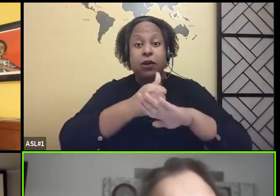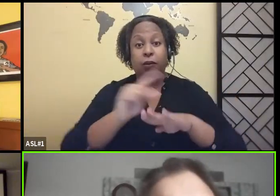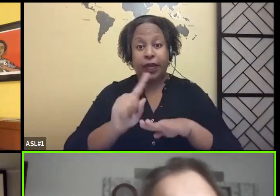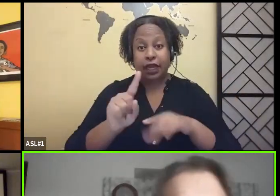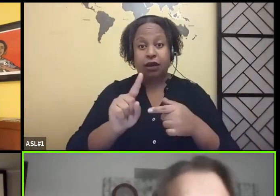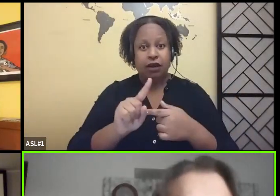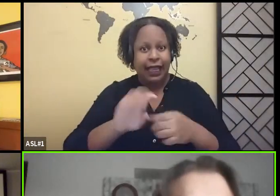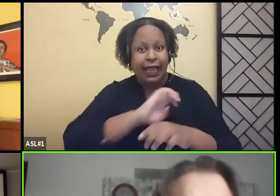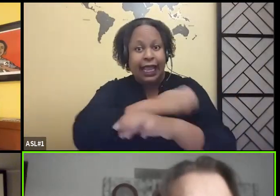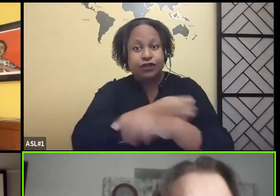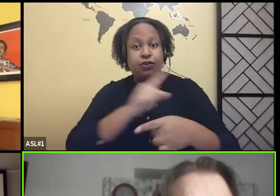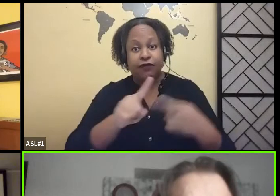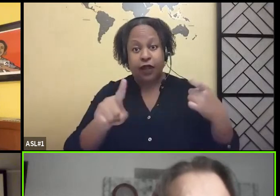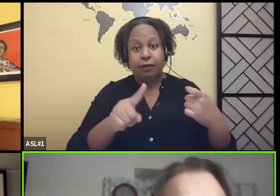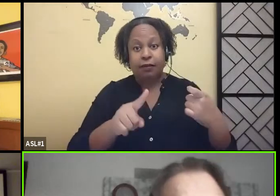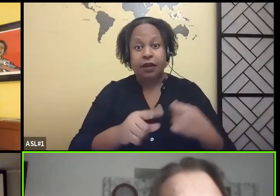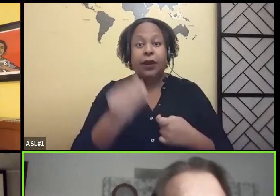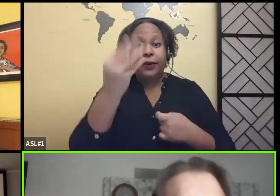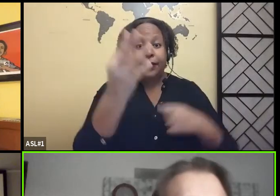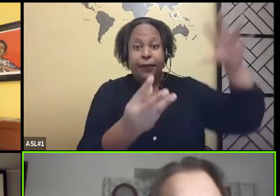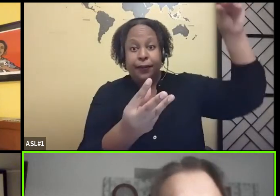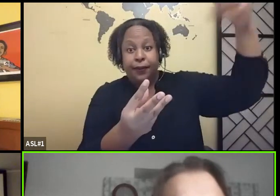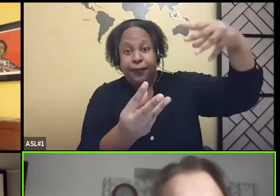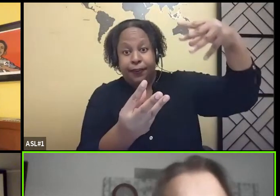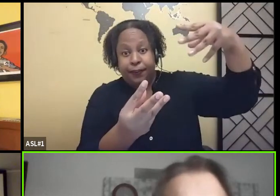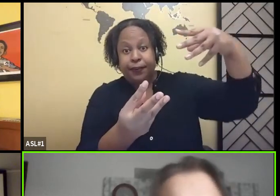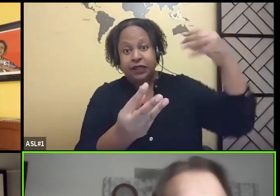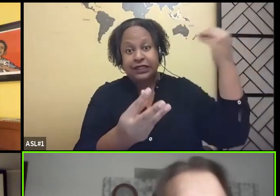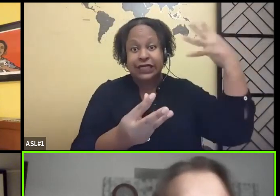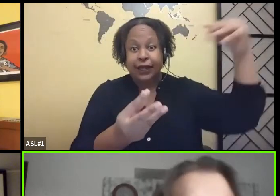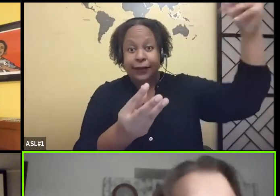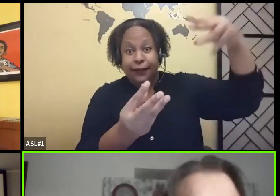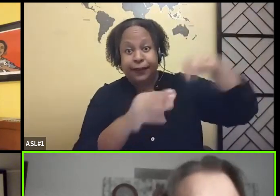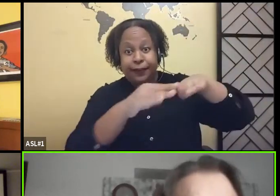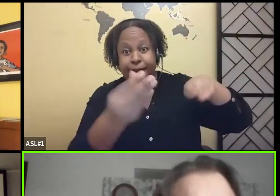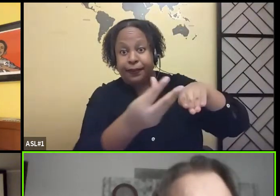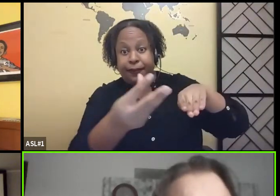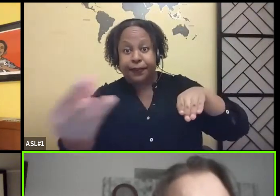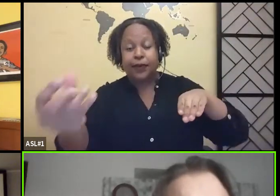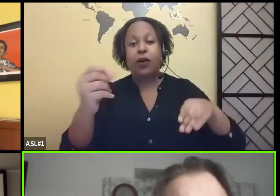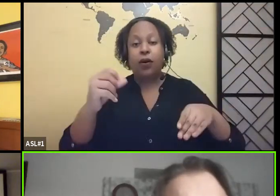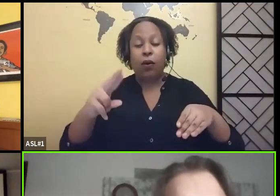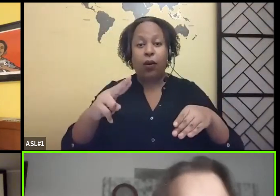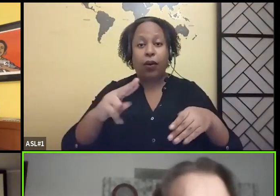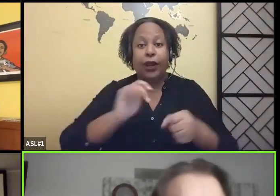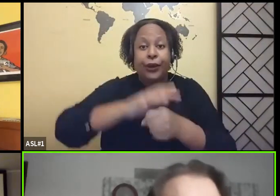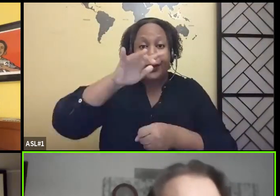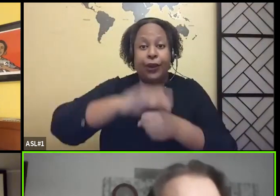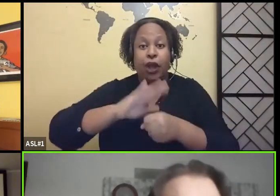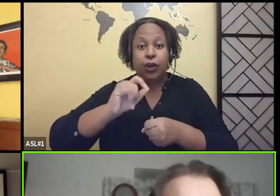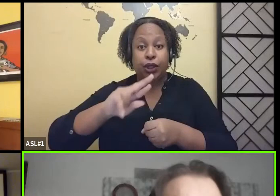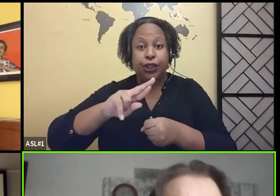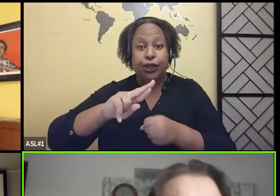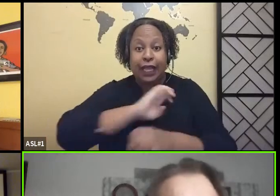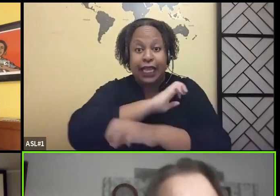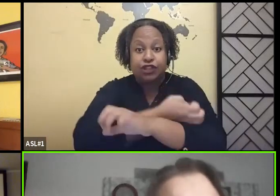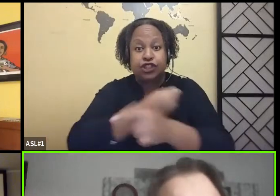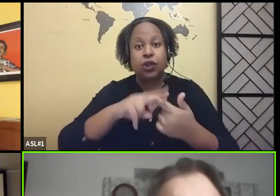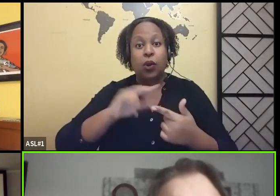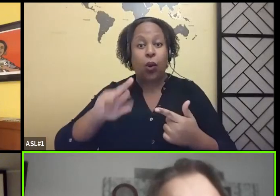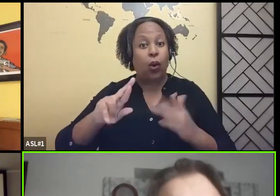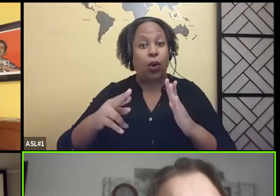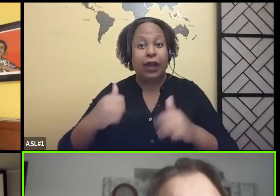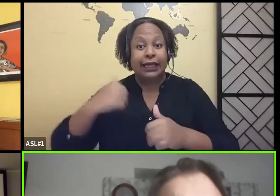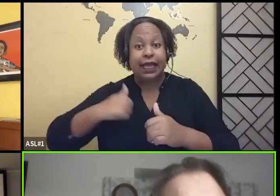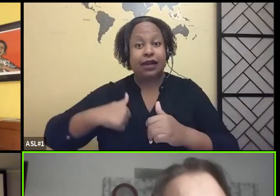pick up solar or does it not? Is it fueled by nuclear energy or a big dam project in Canada? Who gets to decide who gets to use the